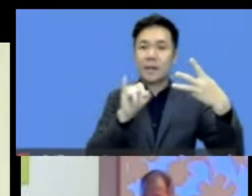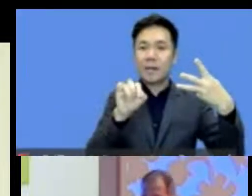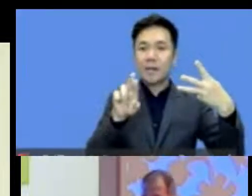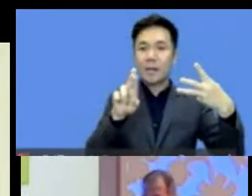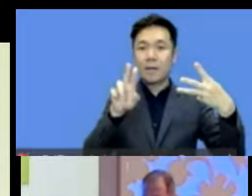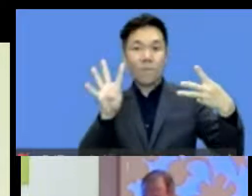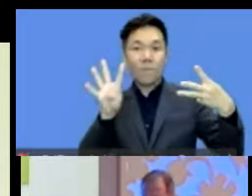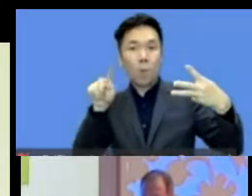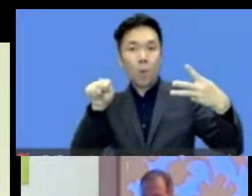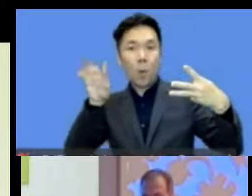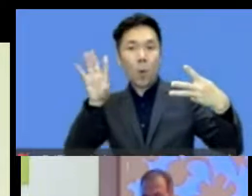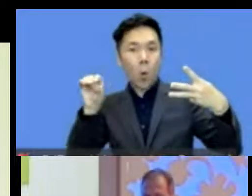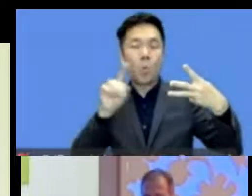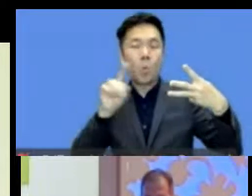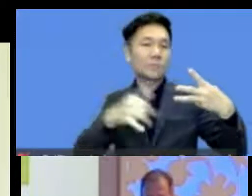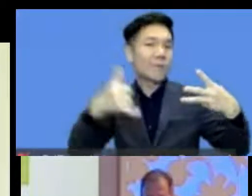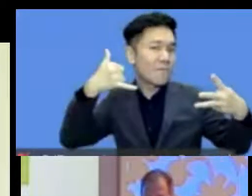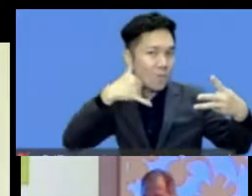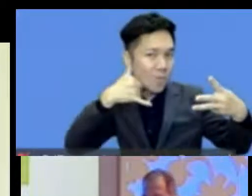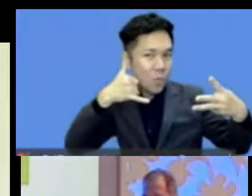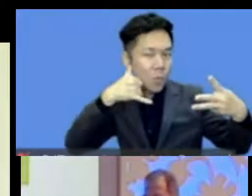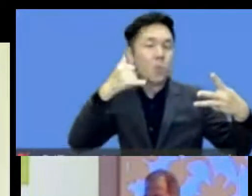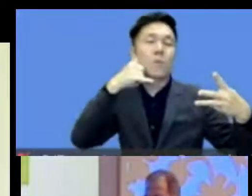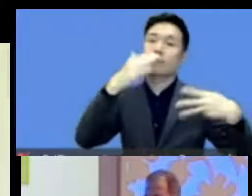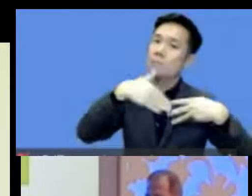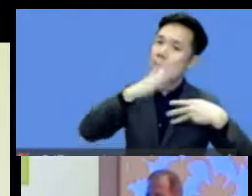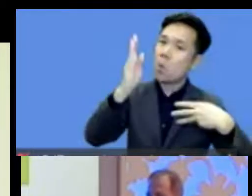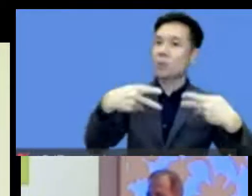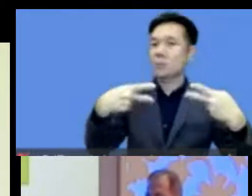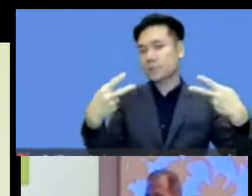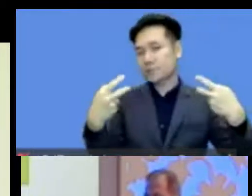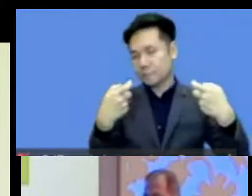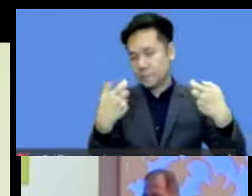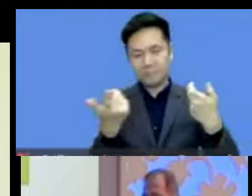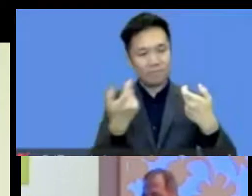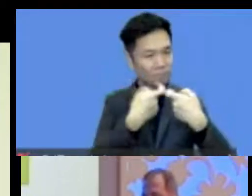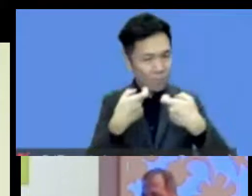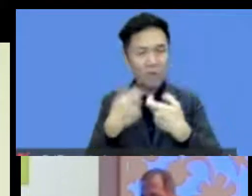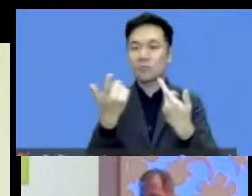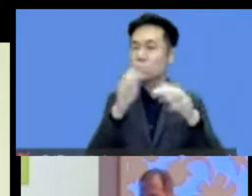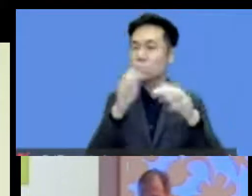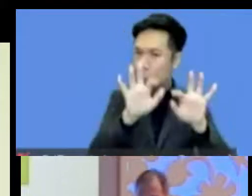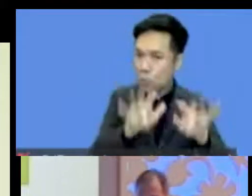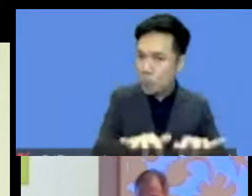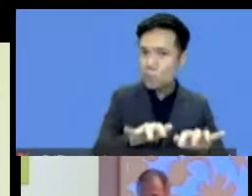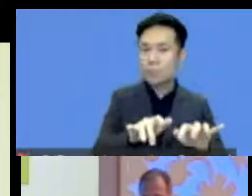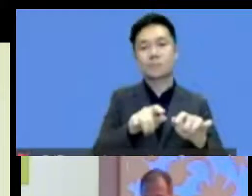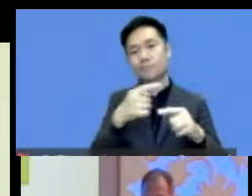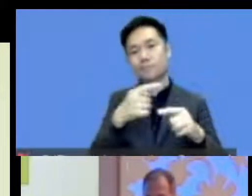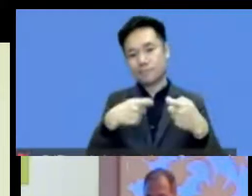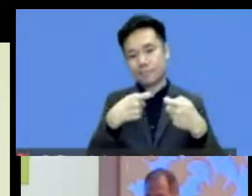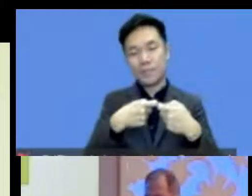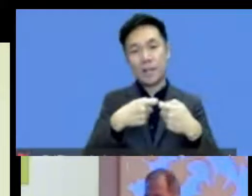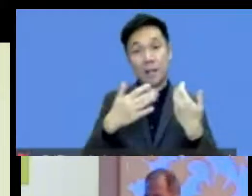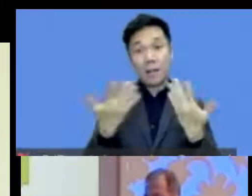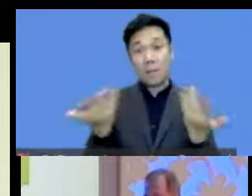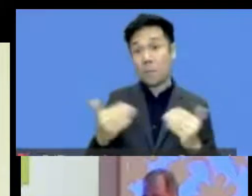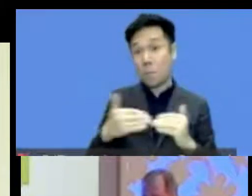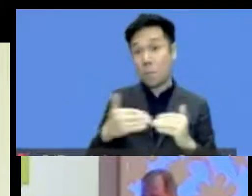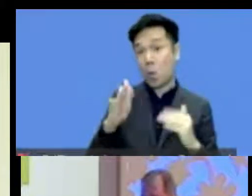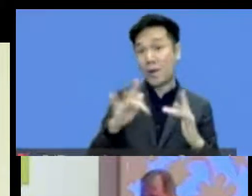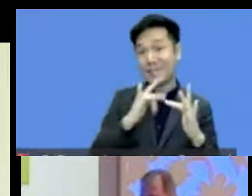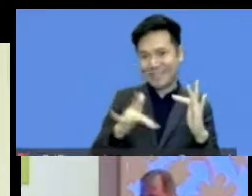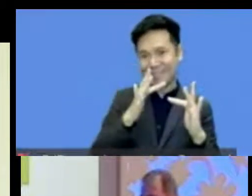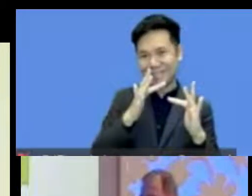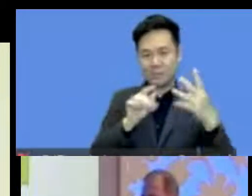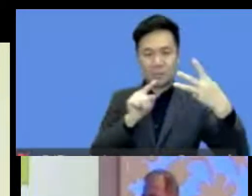technological, telecommunications, more electronic inventions, computers, and most importantly, the rise of the